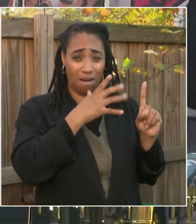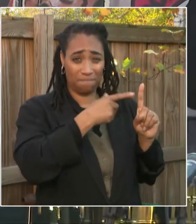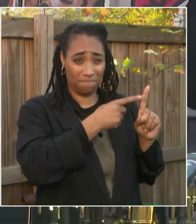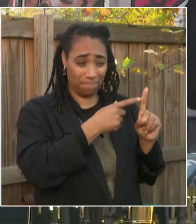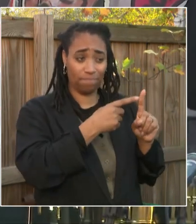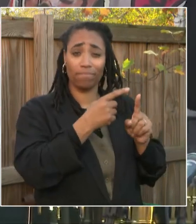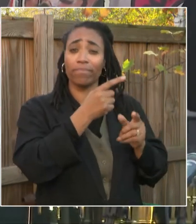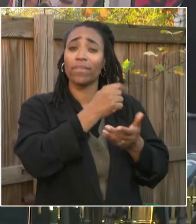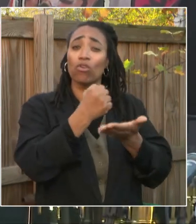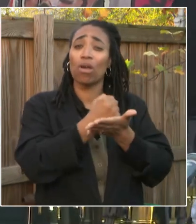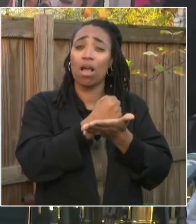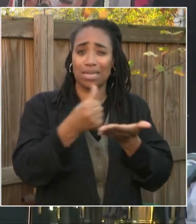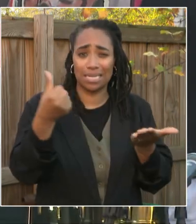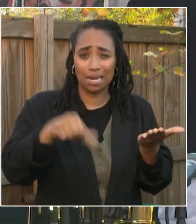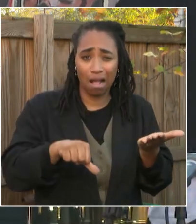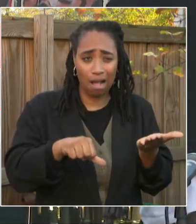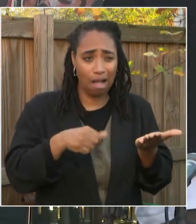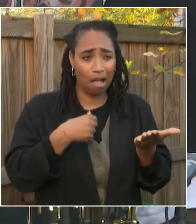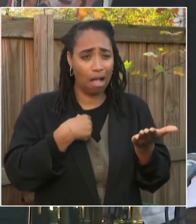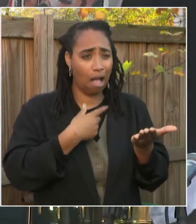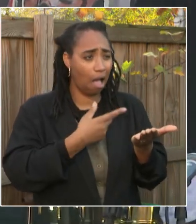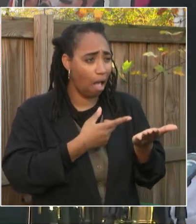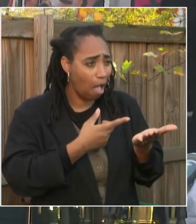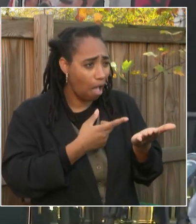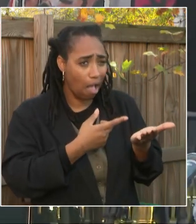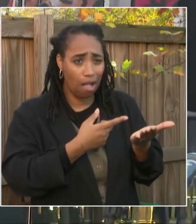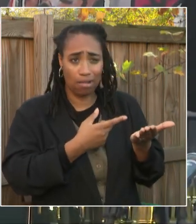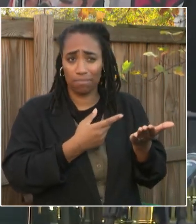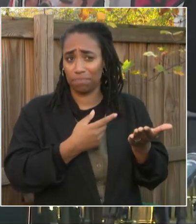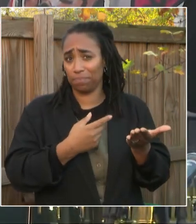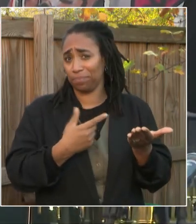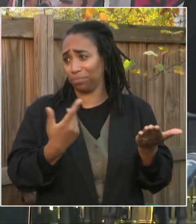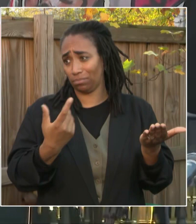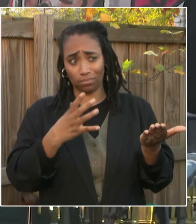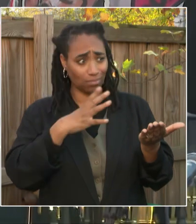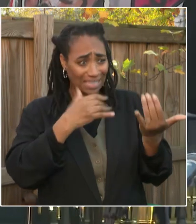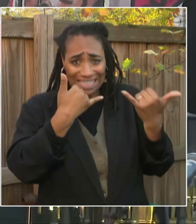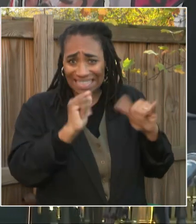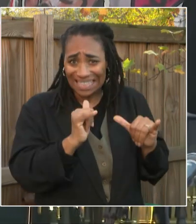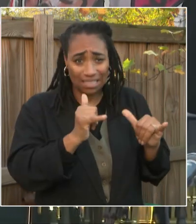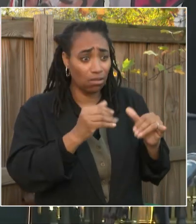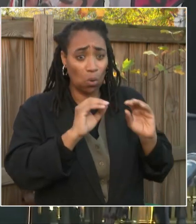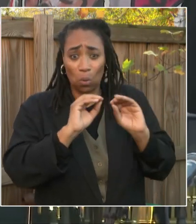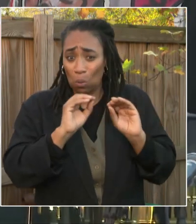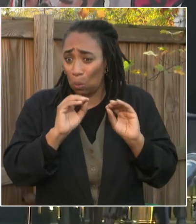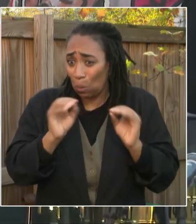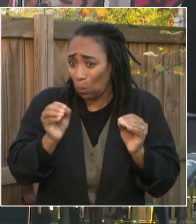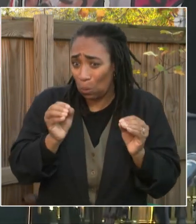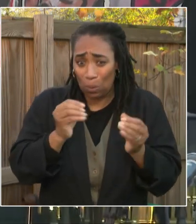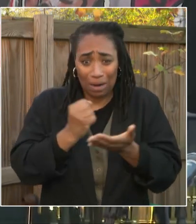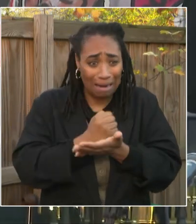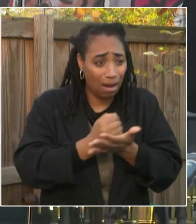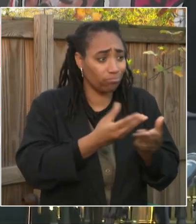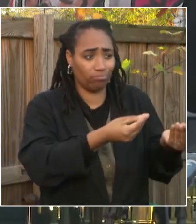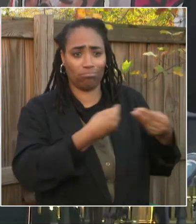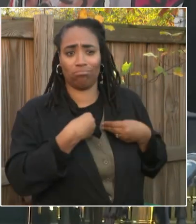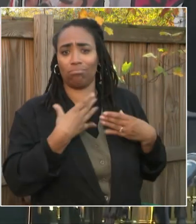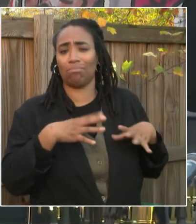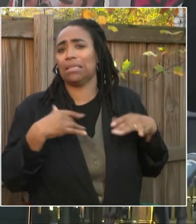all the go-go pioneers right now. Scooby, everybody. The whole junk back there. Pops, where you at, Pop? Love you,